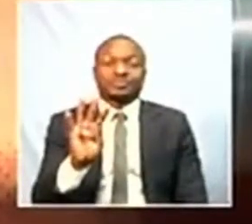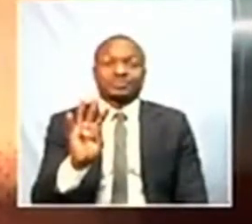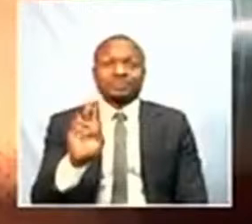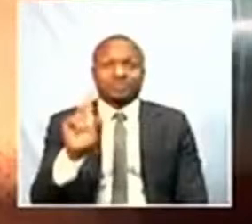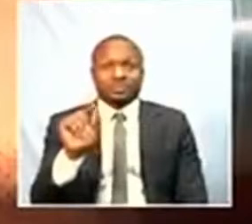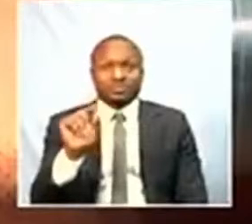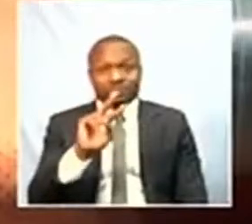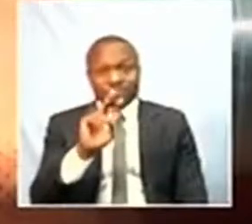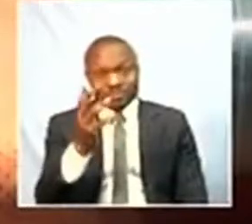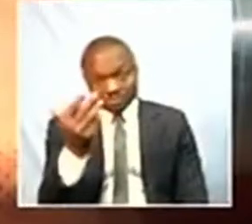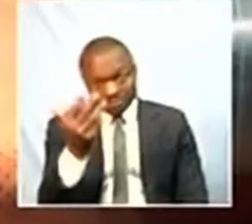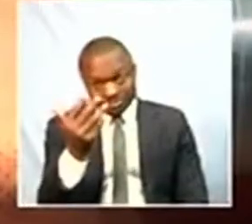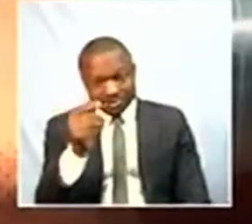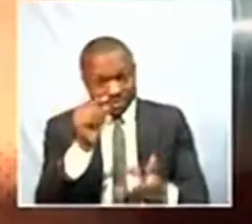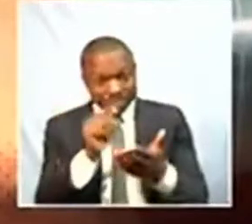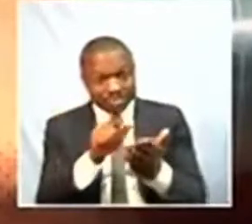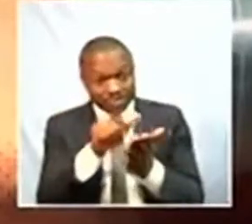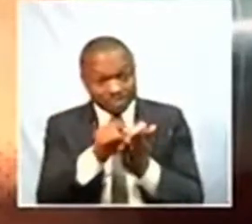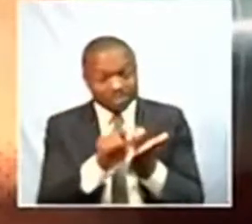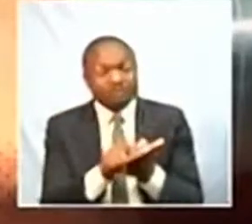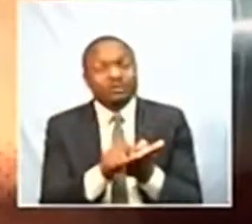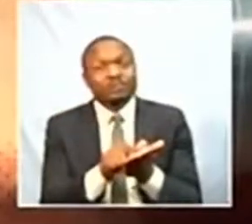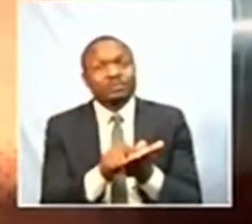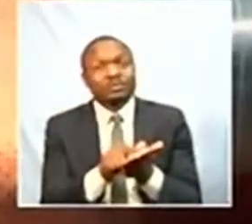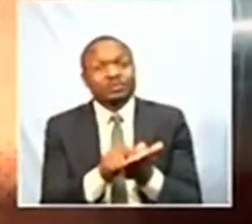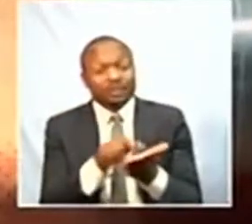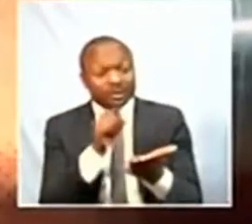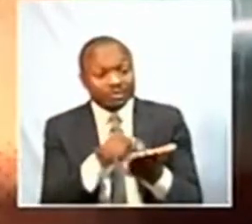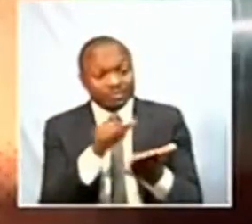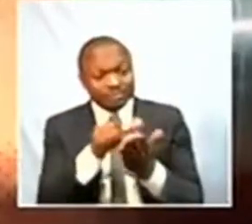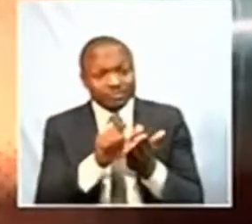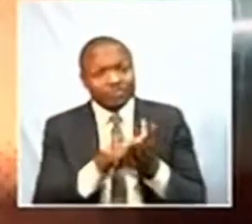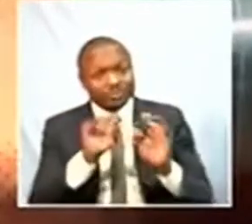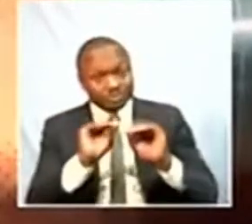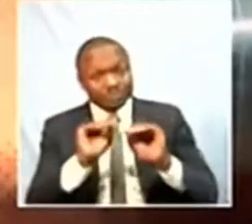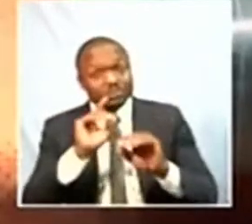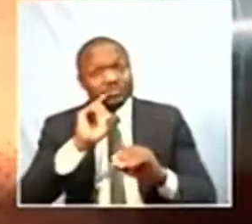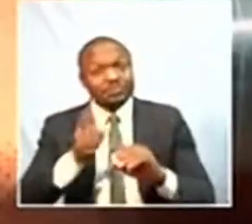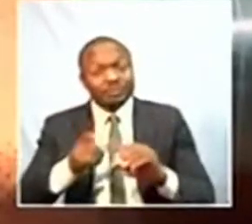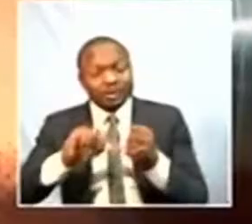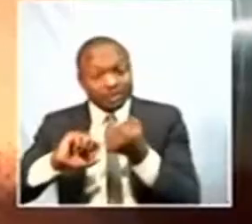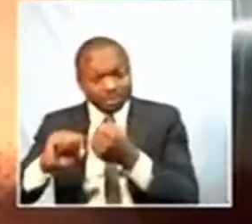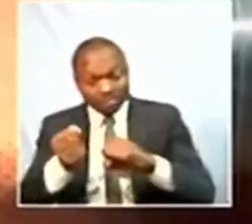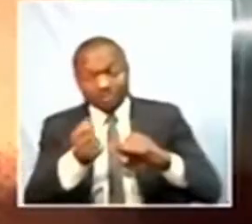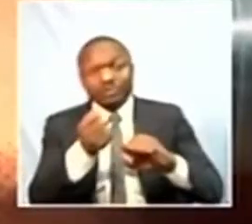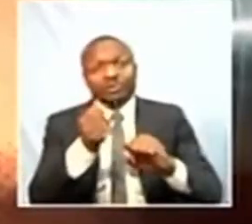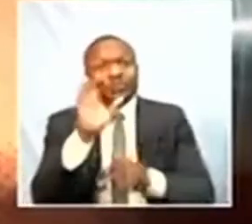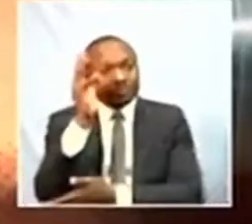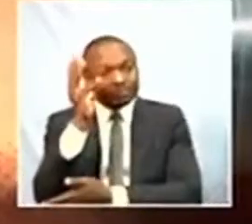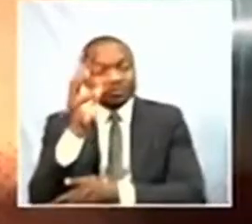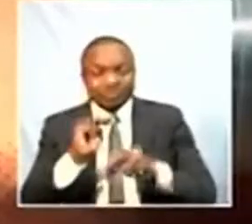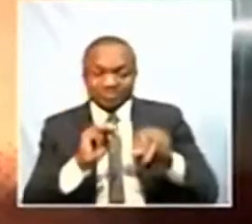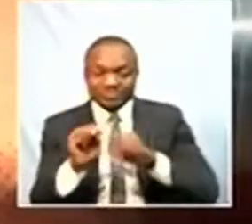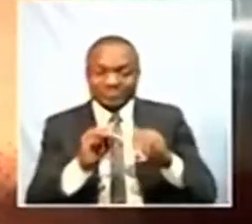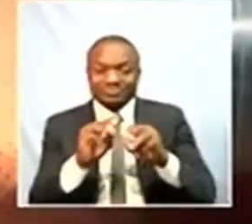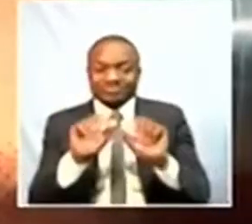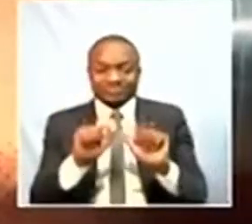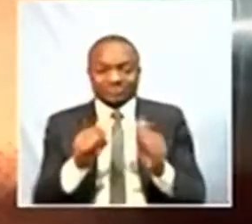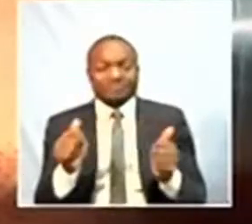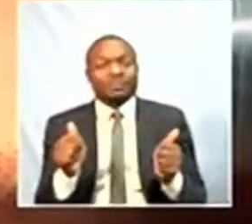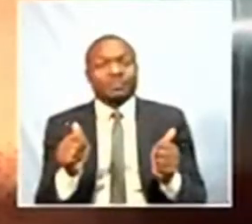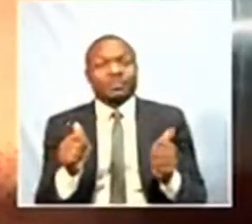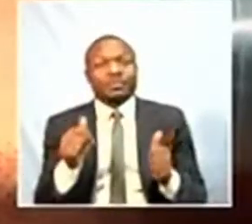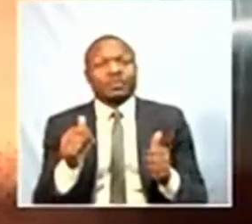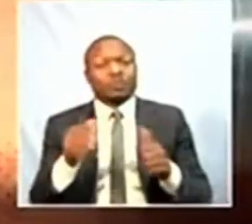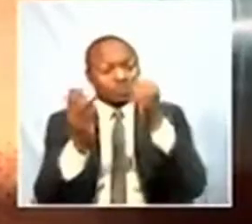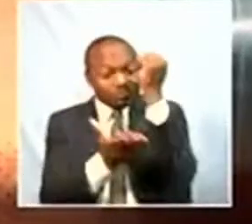of 2015. This law teaches that we should conserve our forests and we should manage them nicely. When